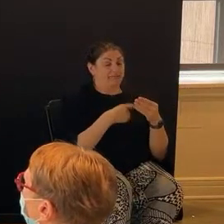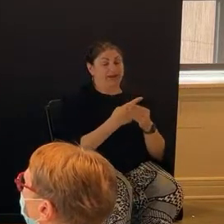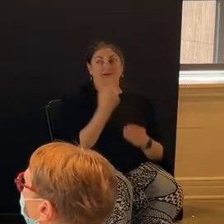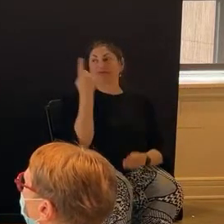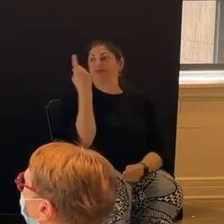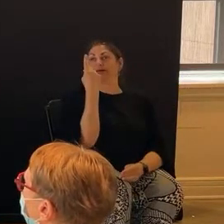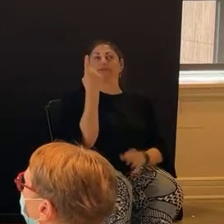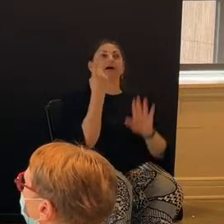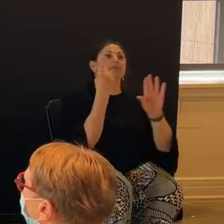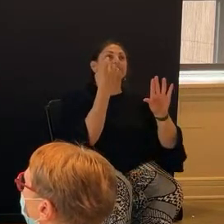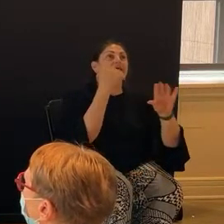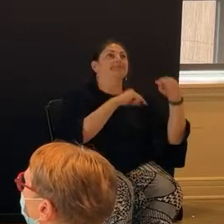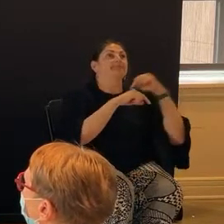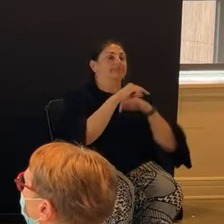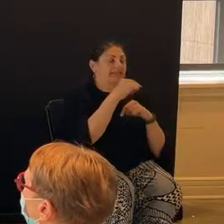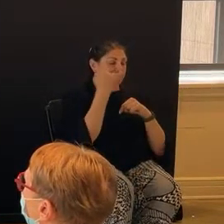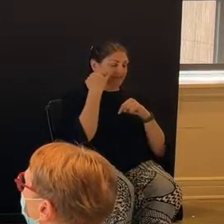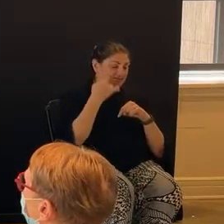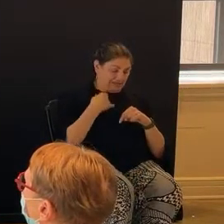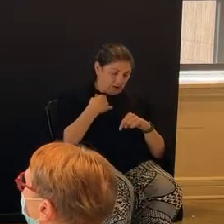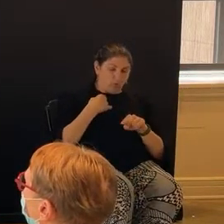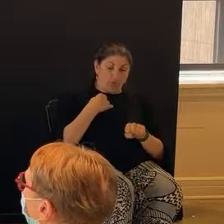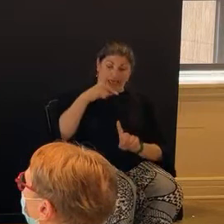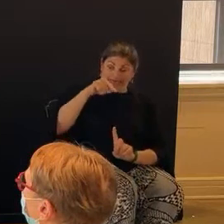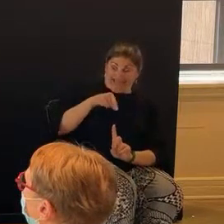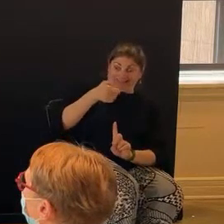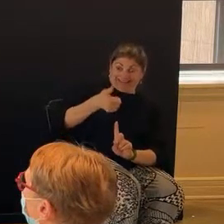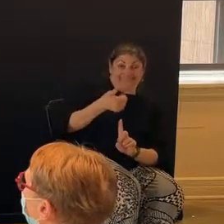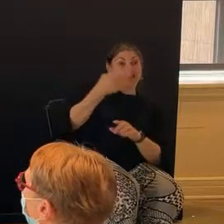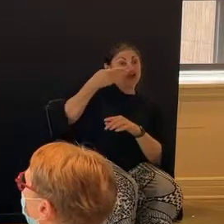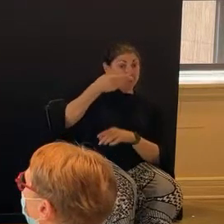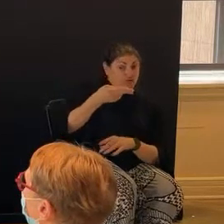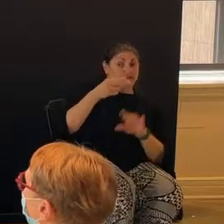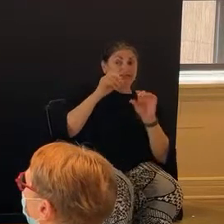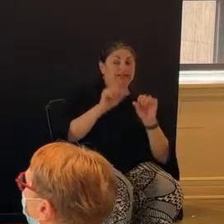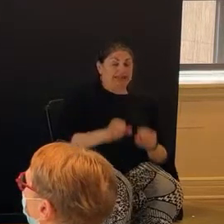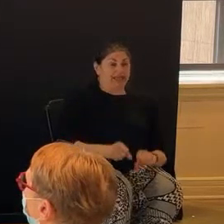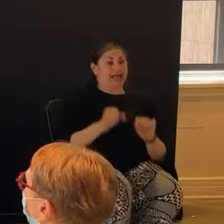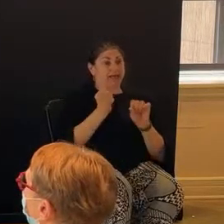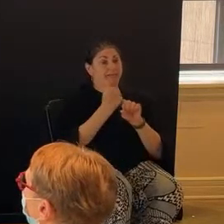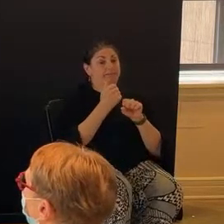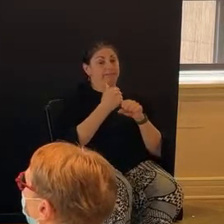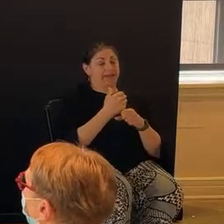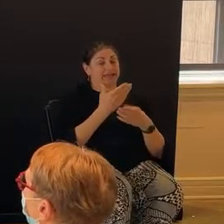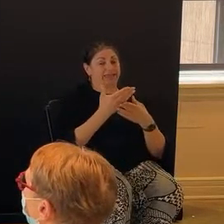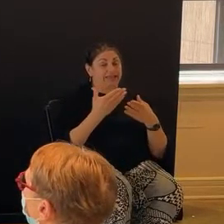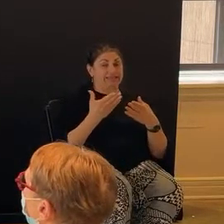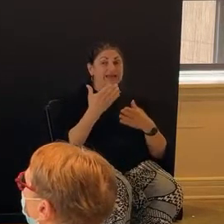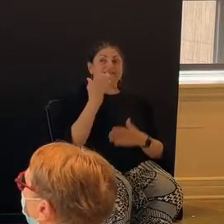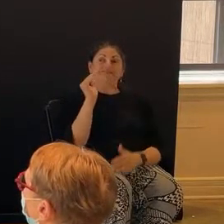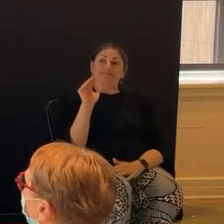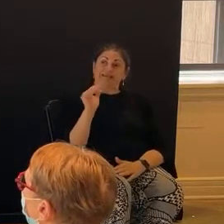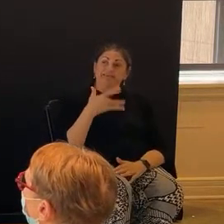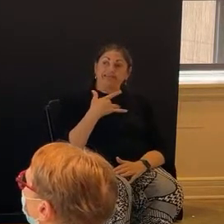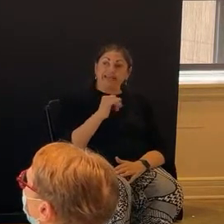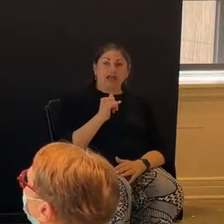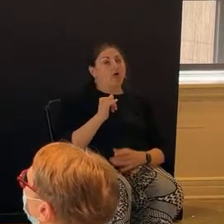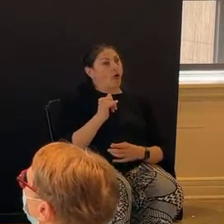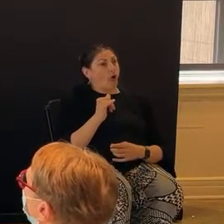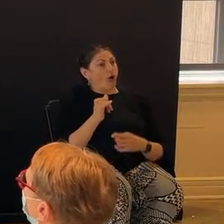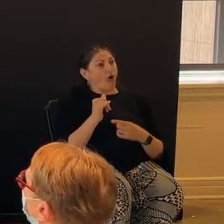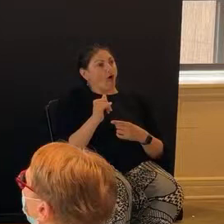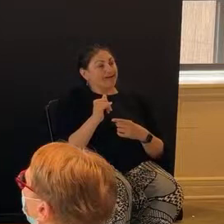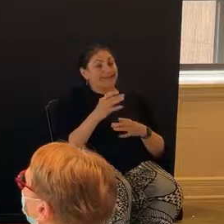you know, when you're treating something as history, then it can make it seem like whatever was found from that history is sort of inevitable, that